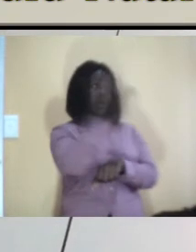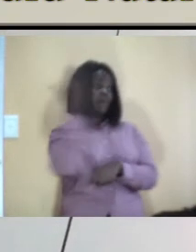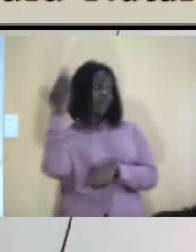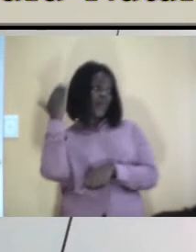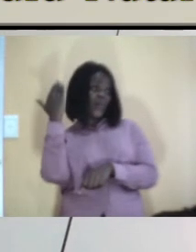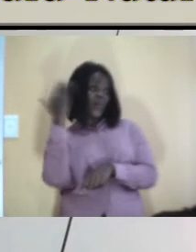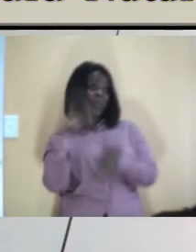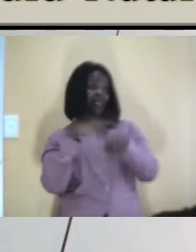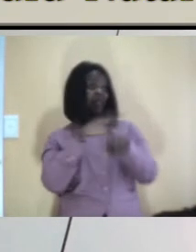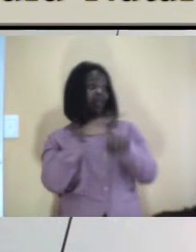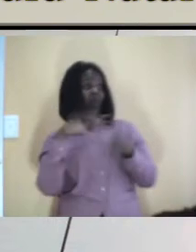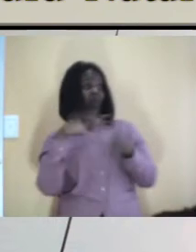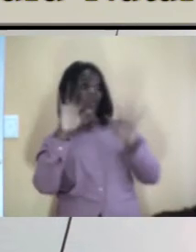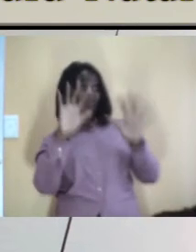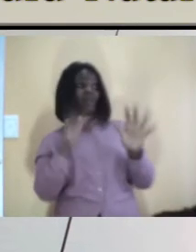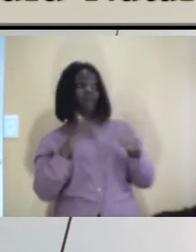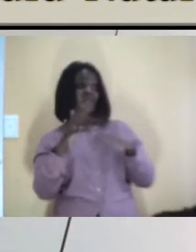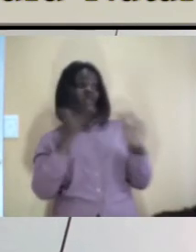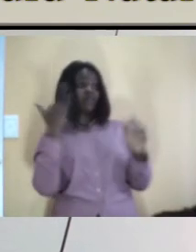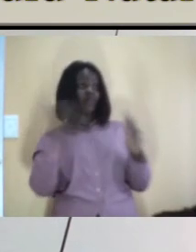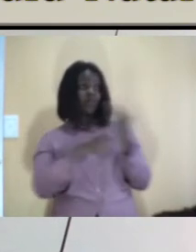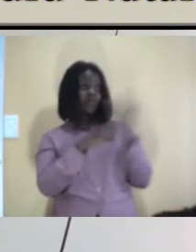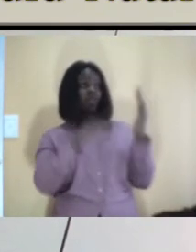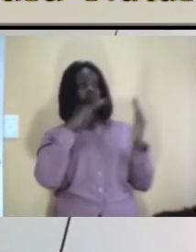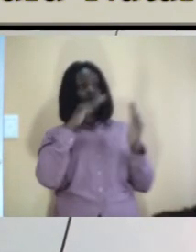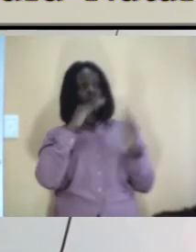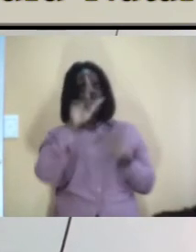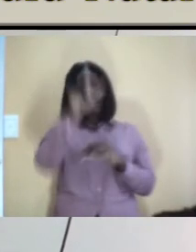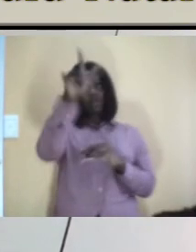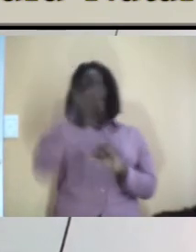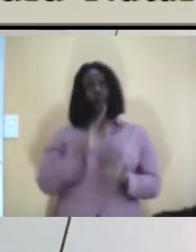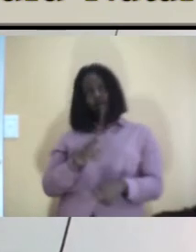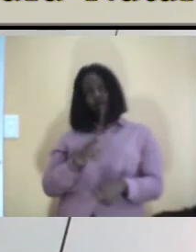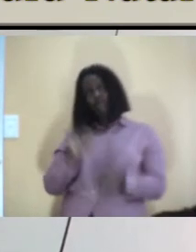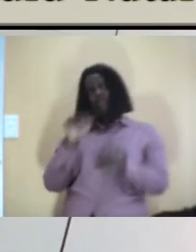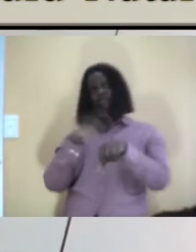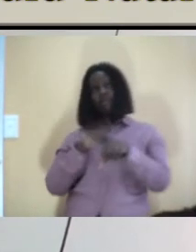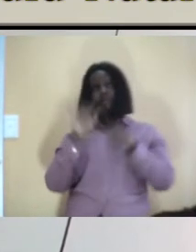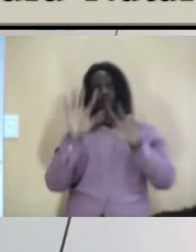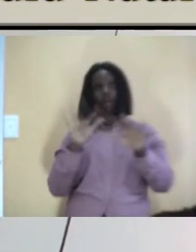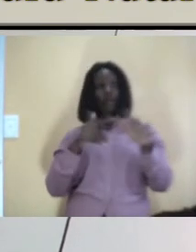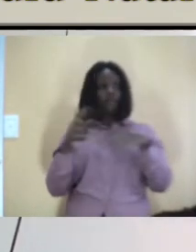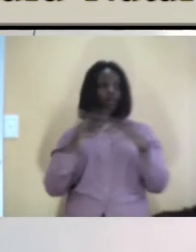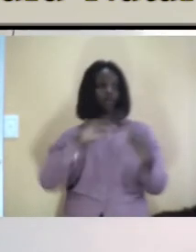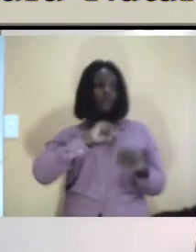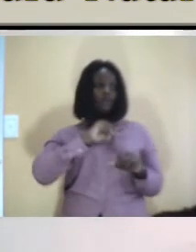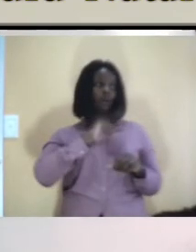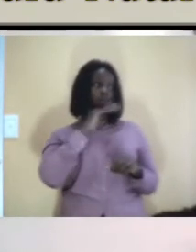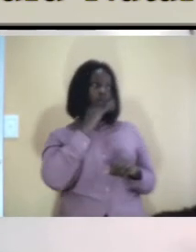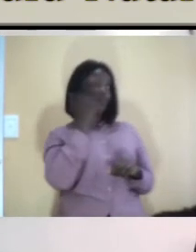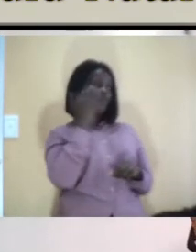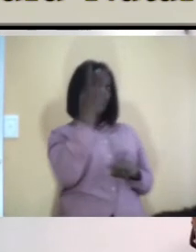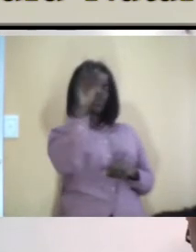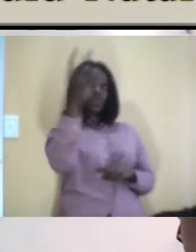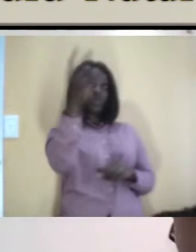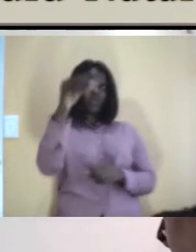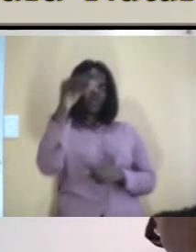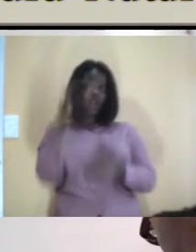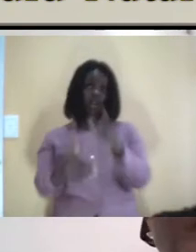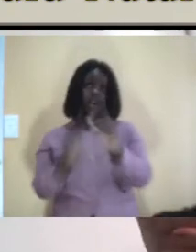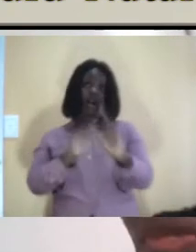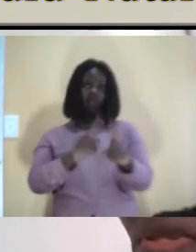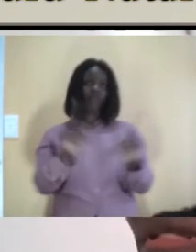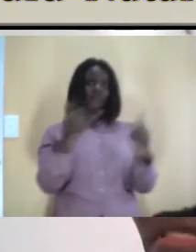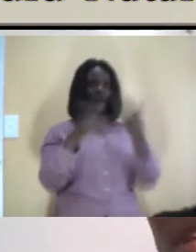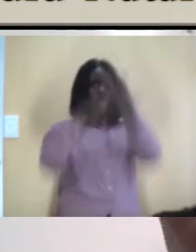used about 10 minutes, so she'd be left with 10 minutes to respond. Hence, she has 20 minutes in total for her to